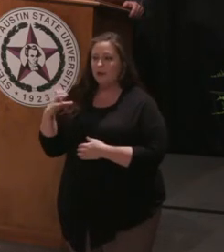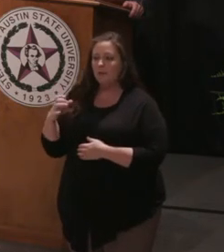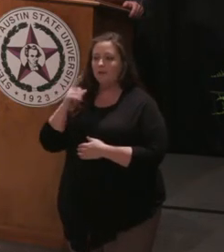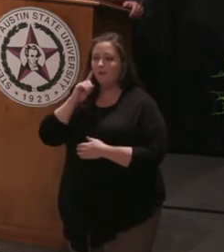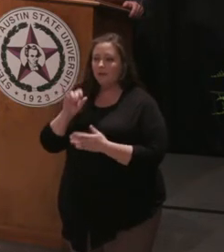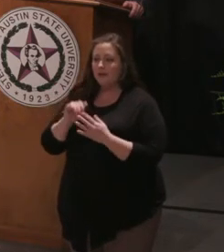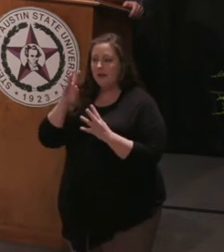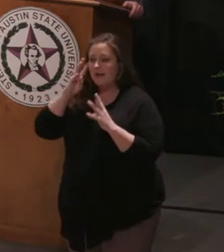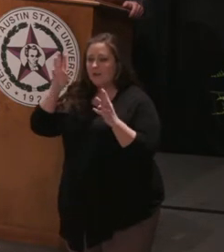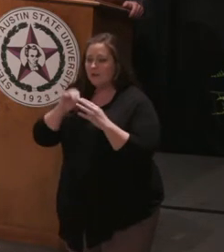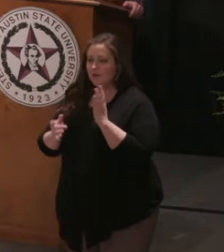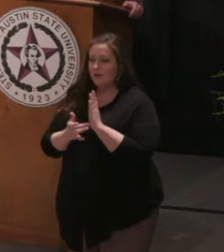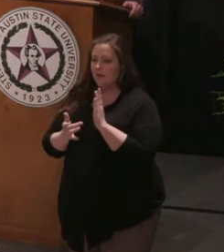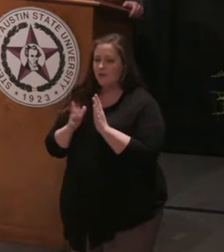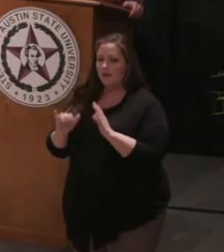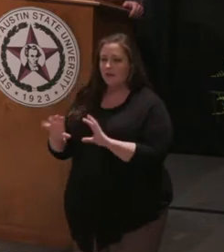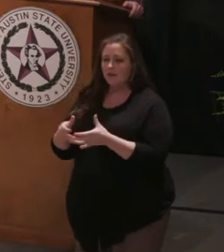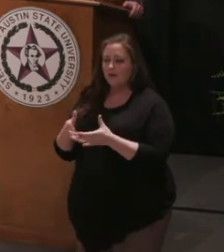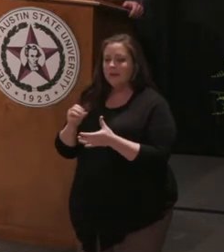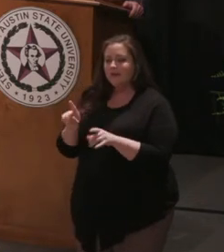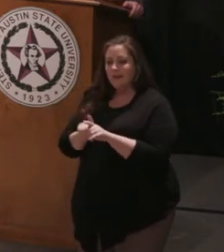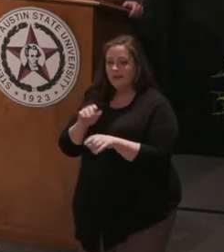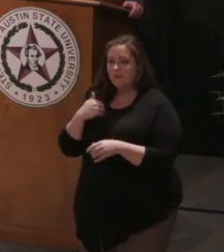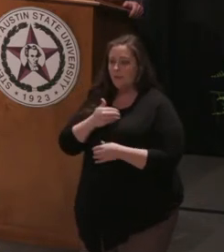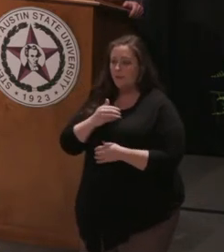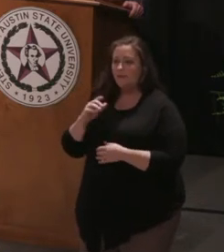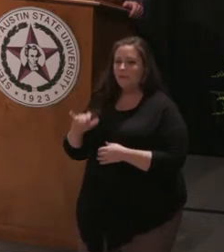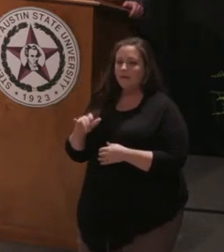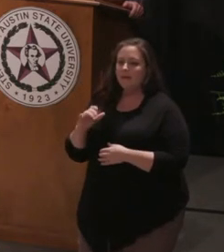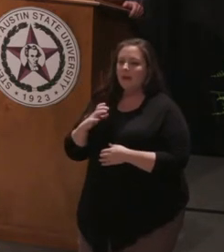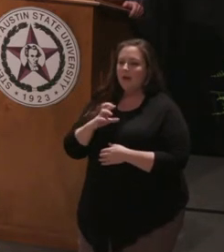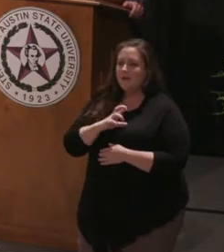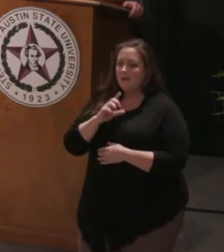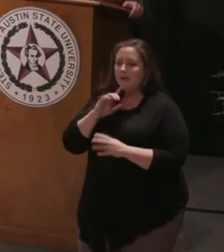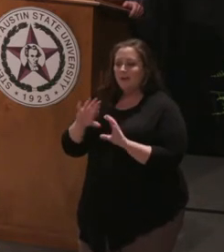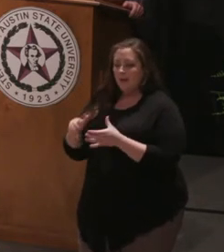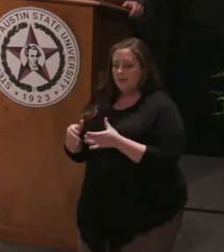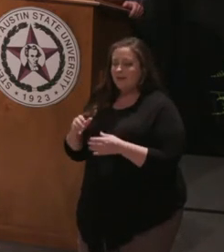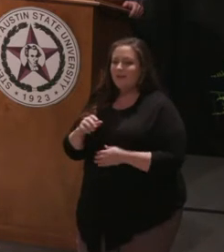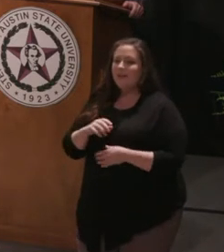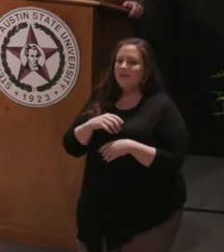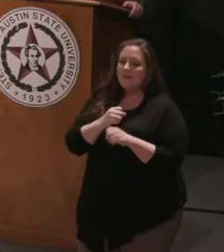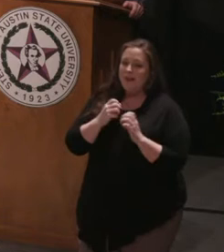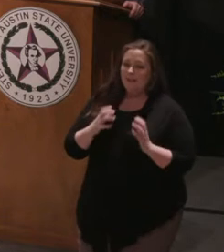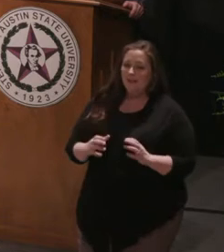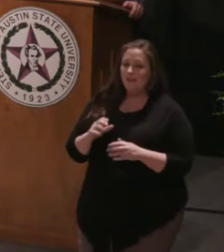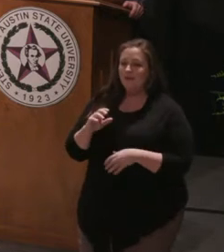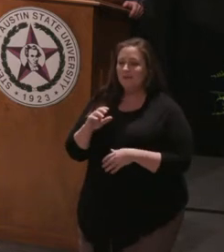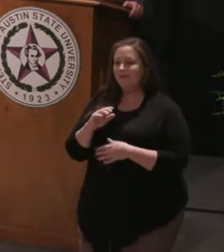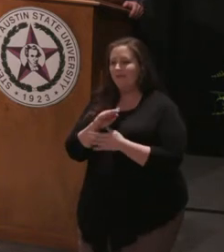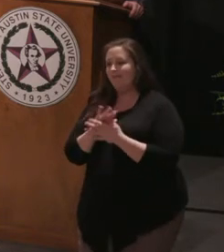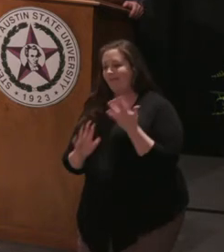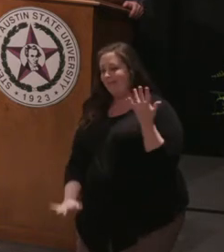the Innovation and Technology Caucus and a member of the following House caucuses: the Manufacturers Caucus, the